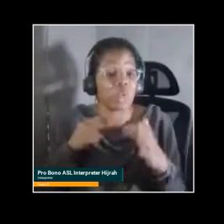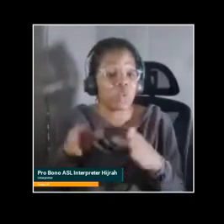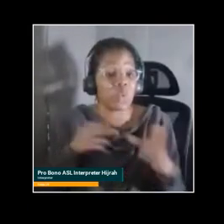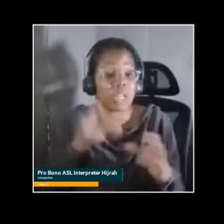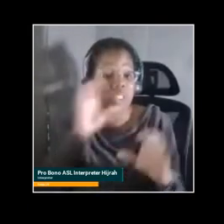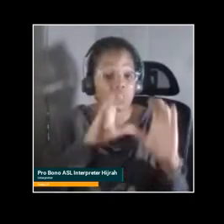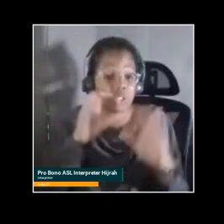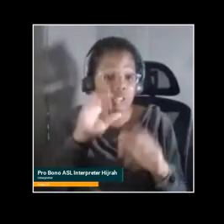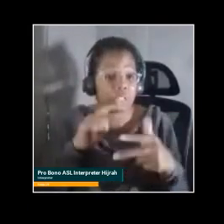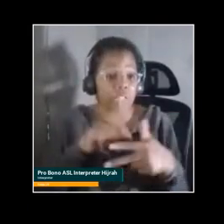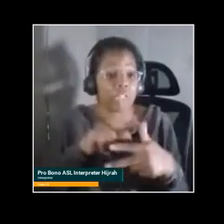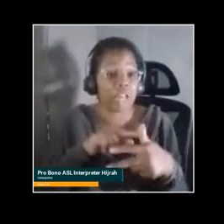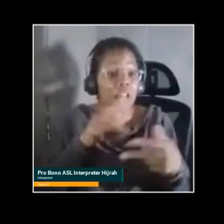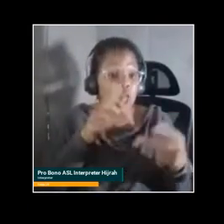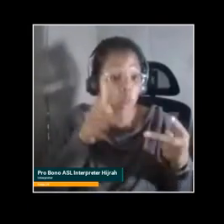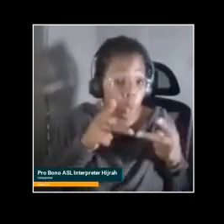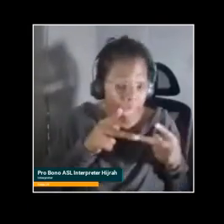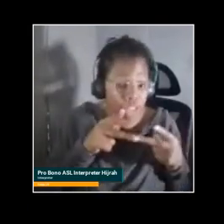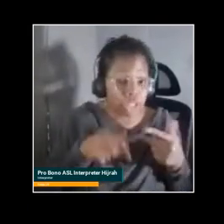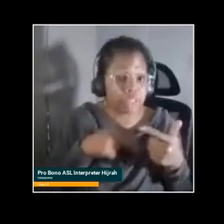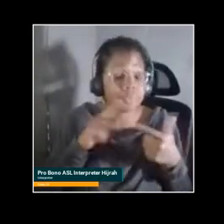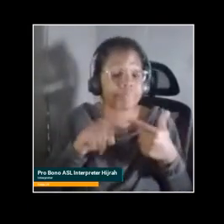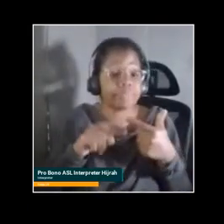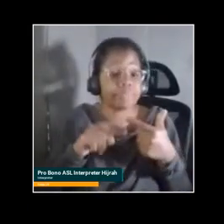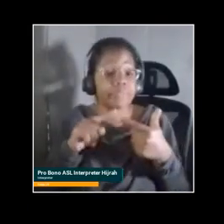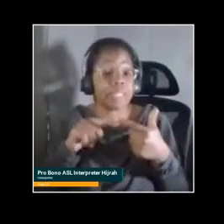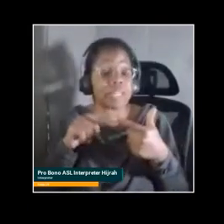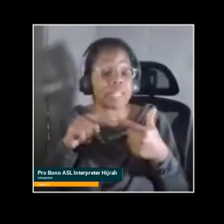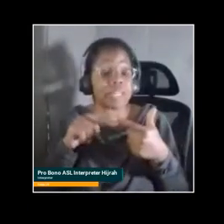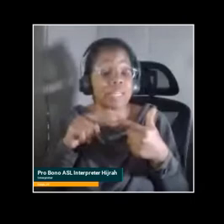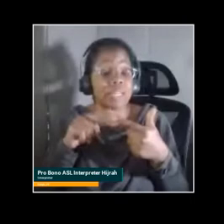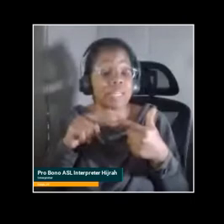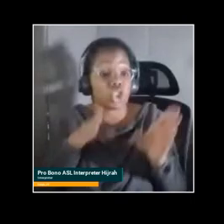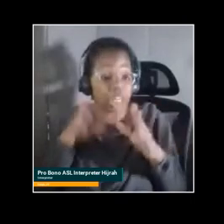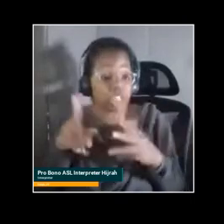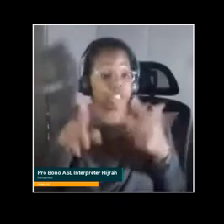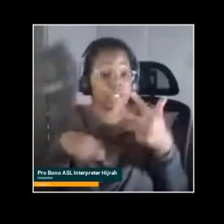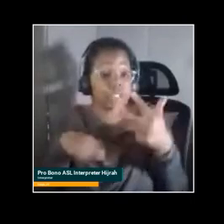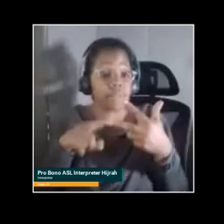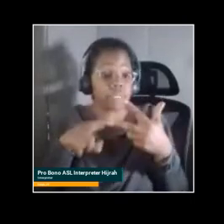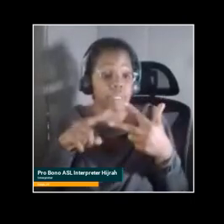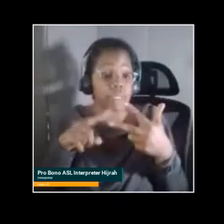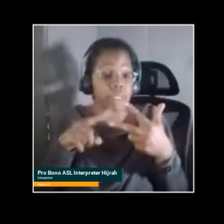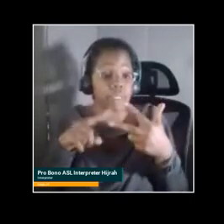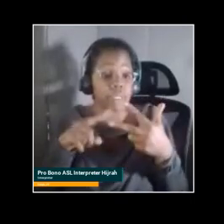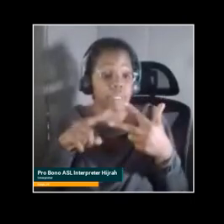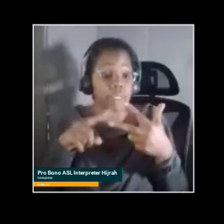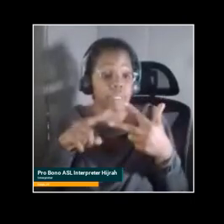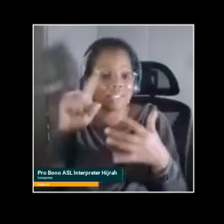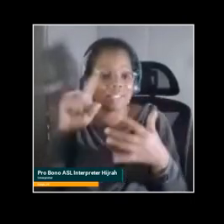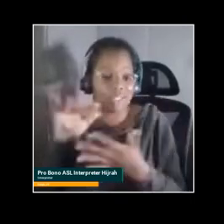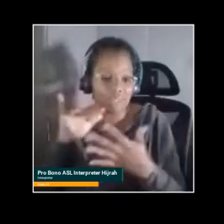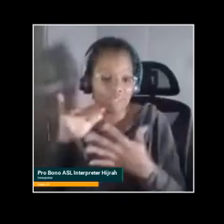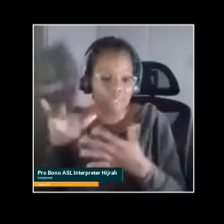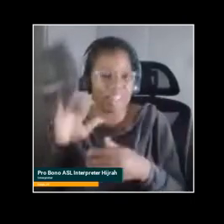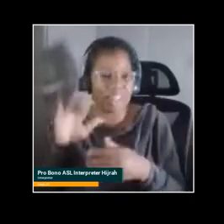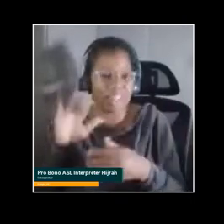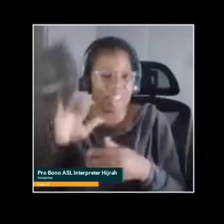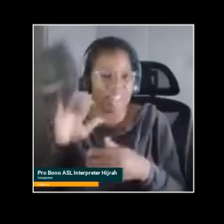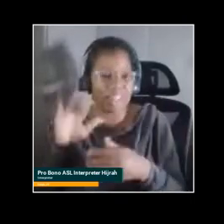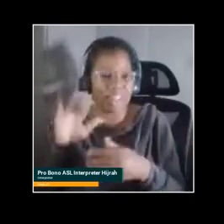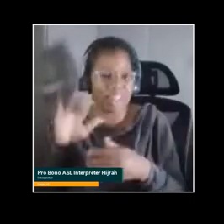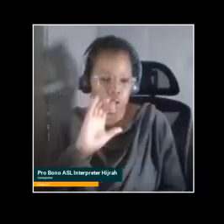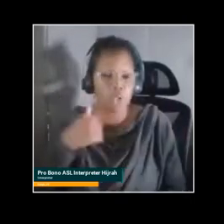One is search by location, and another is search by strategy, and the third one is search by case study. And then we provide